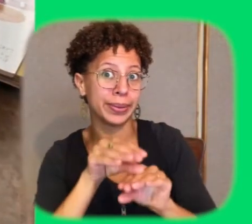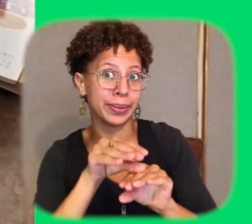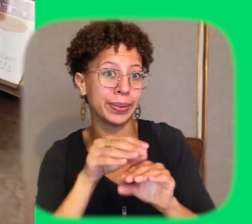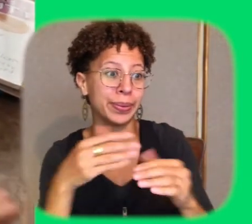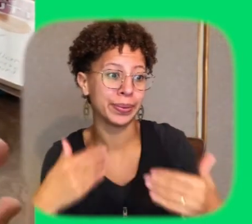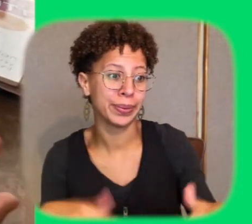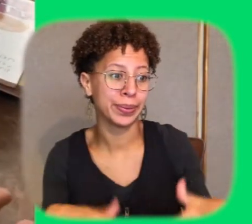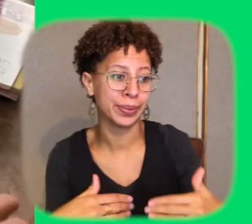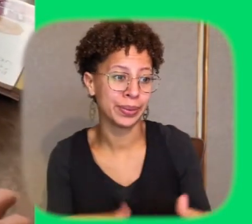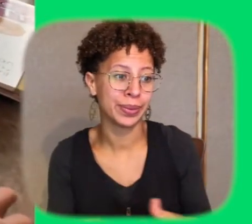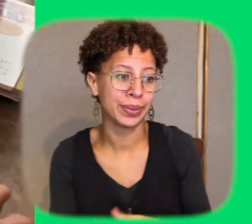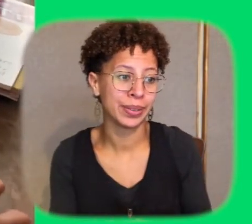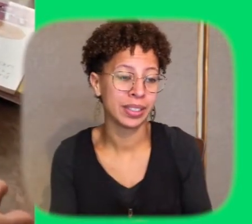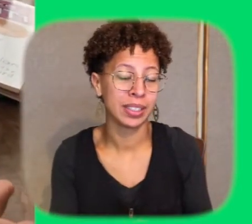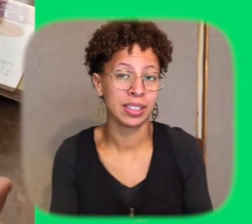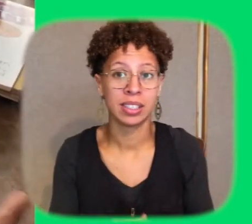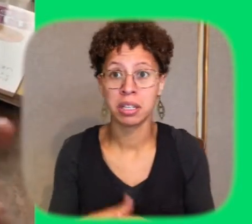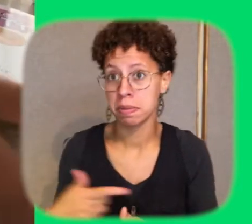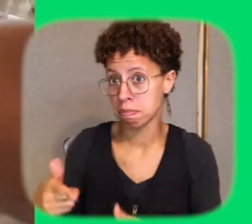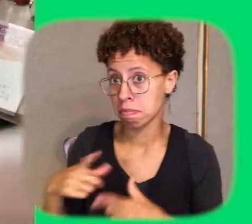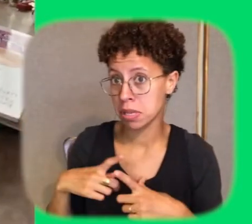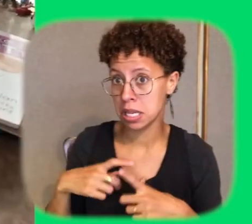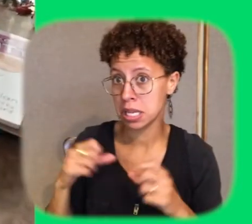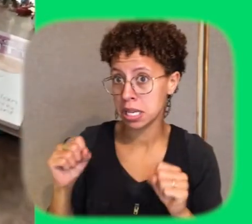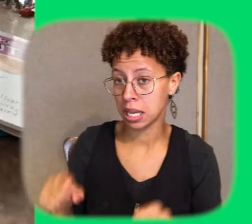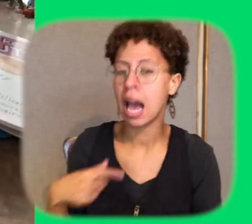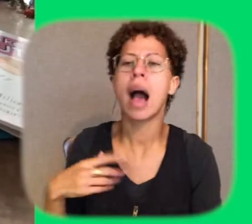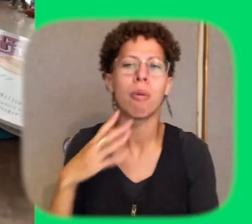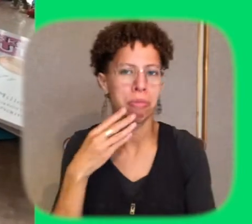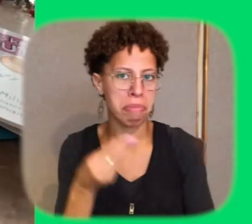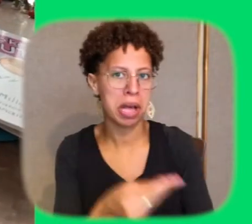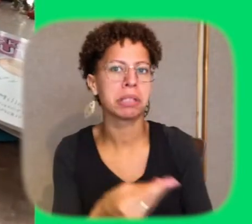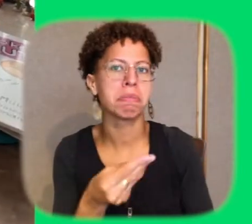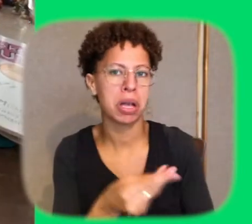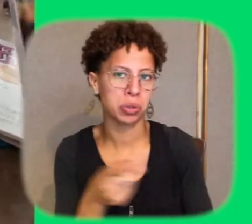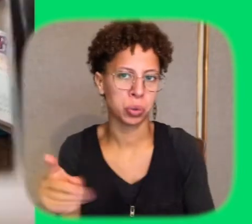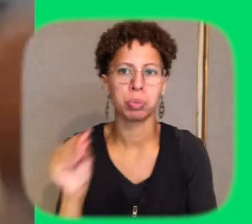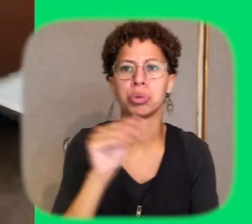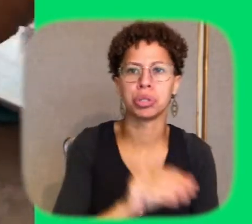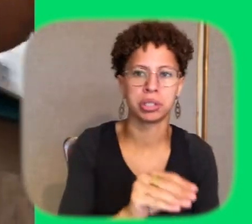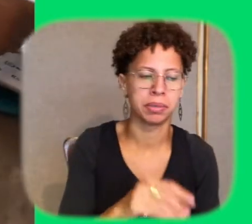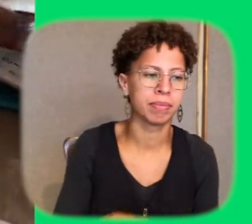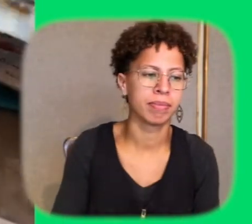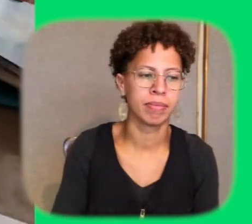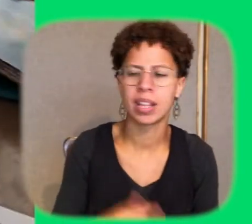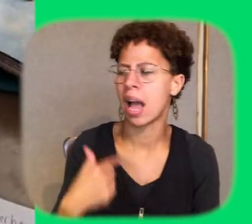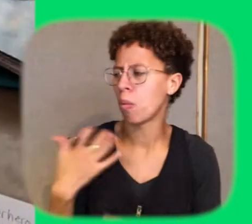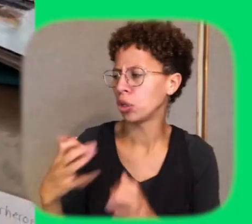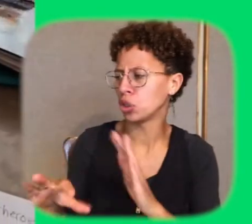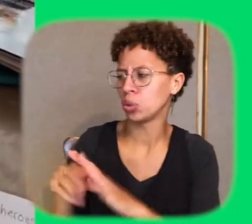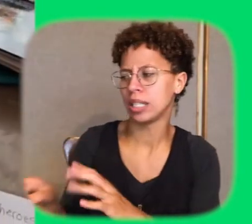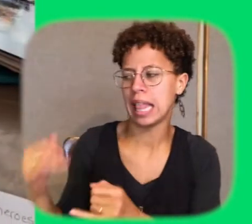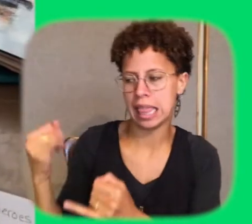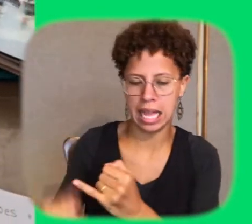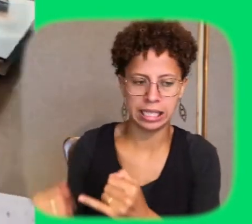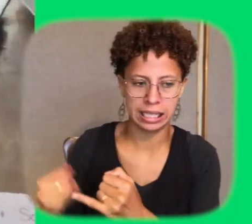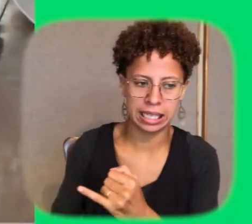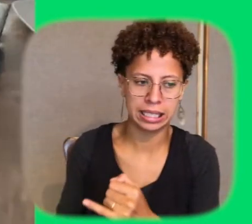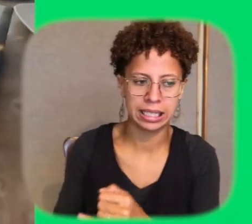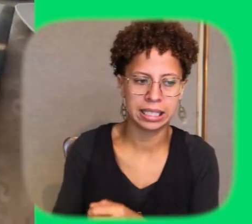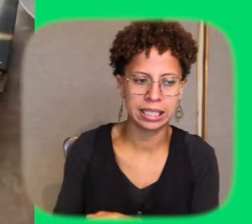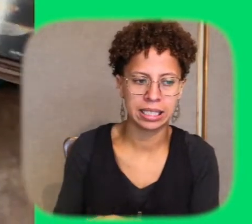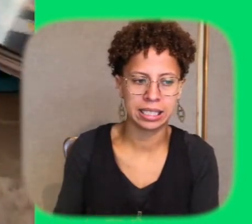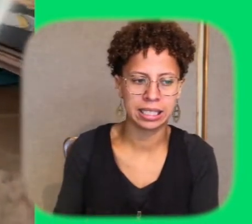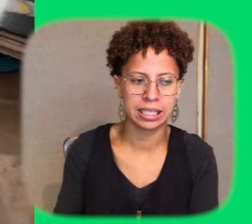can put on the books. I will pass them to you. I think I want to do that one last. Okay. It's the heaviest, I bet. Oh,